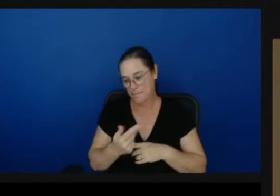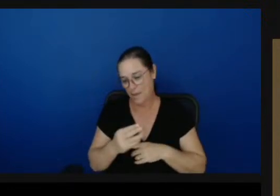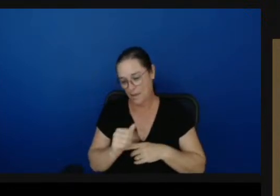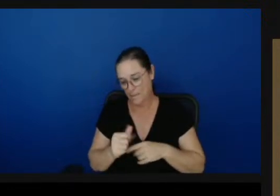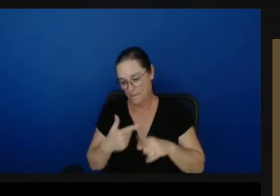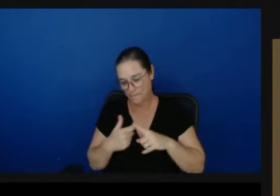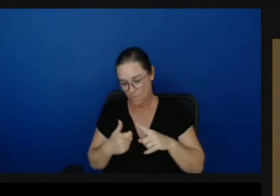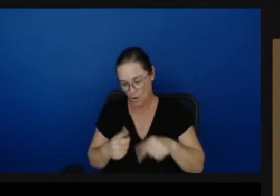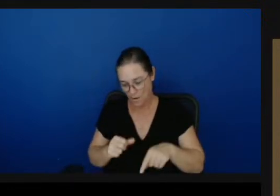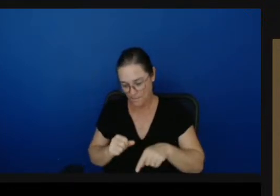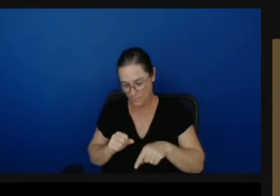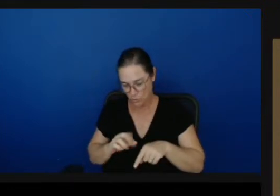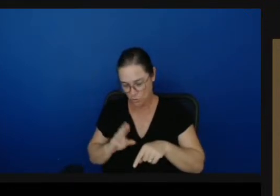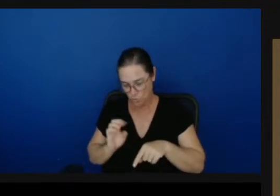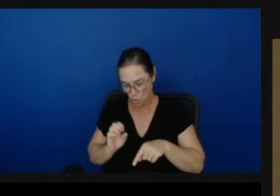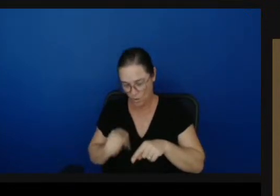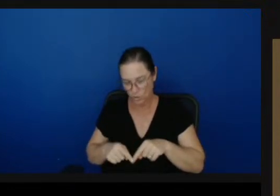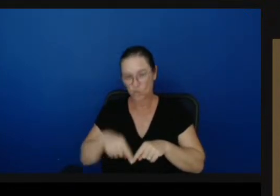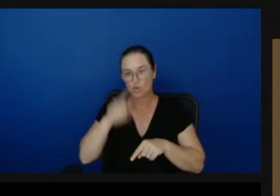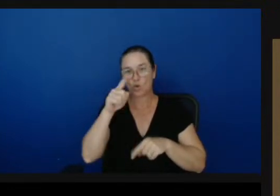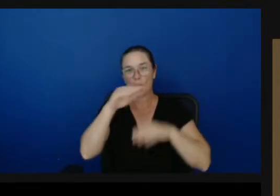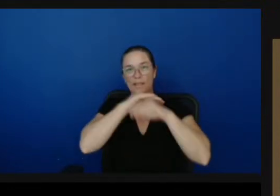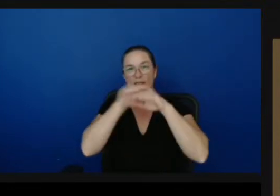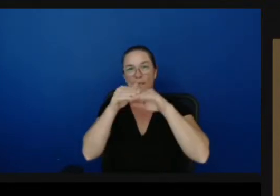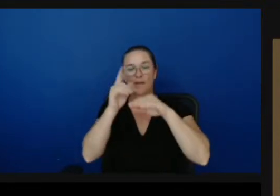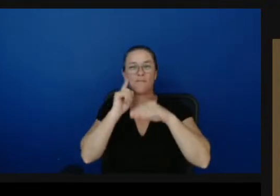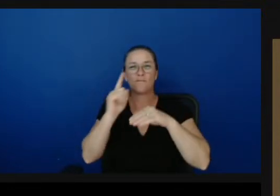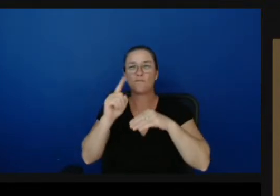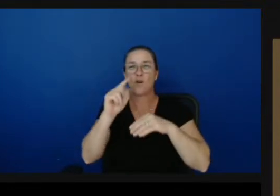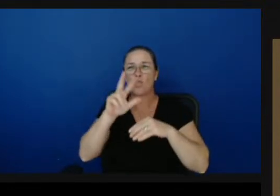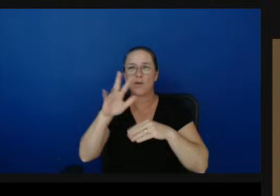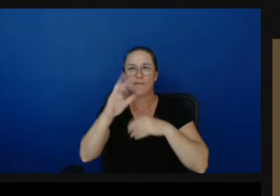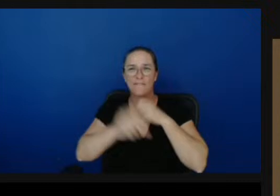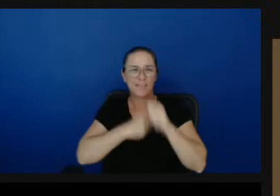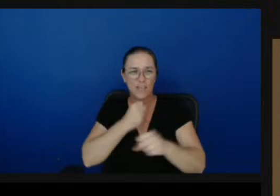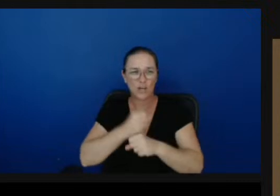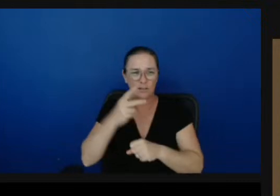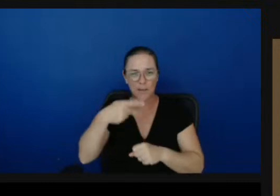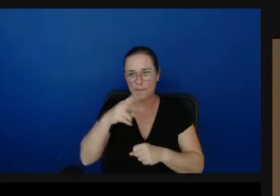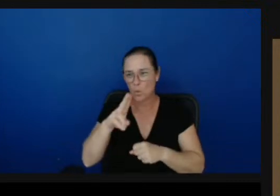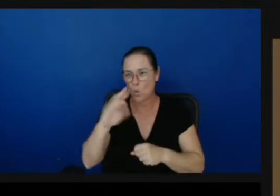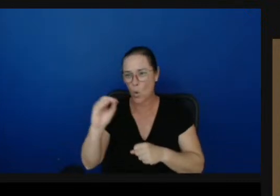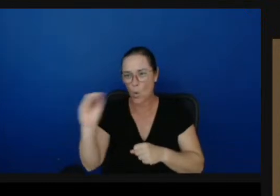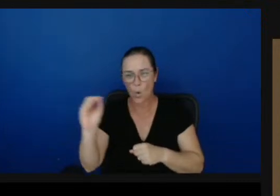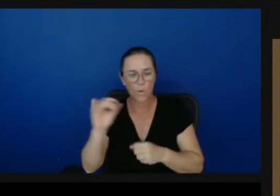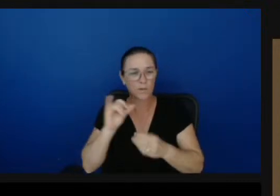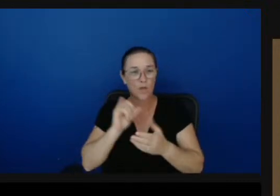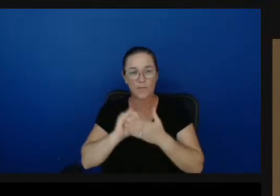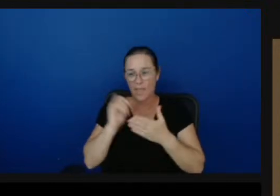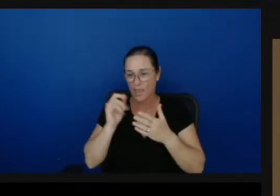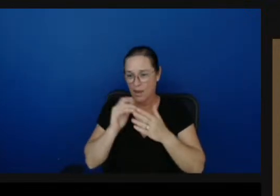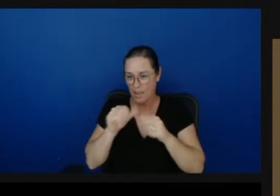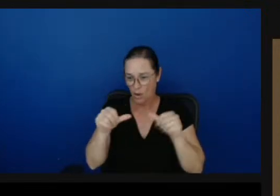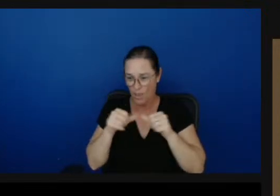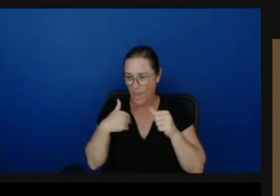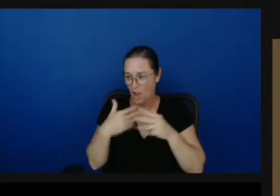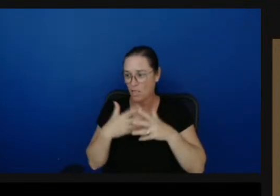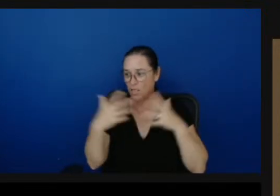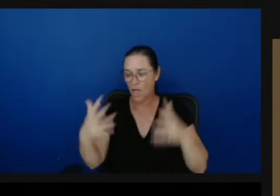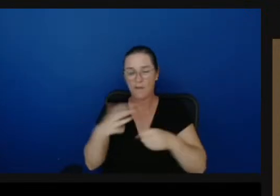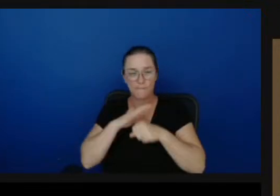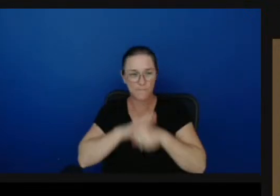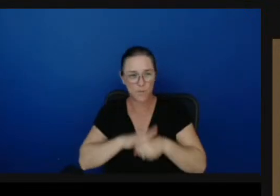through the rift zone, out of Pu'o'o for 35 years in a row. And so normally that area was very pressurized and very